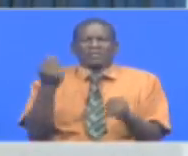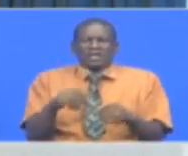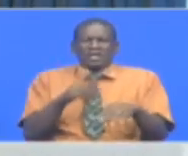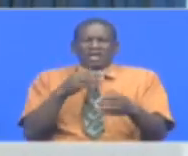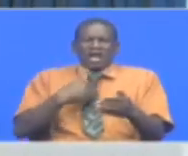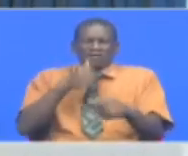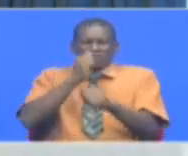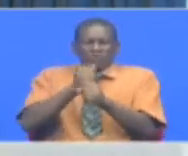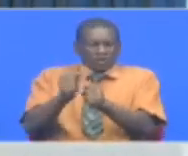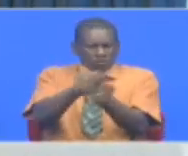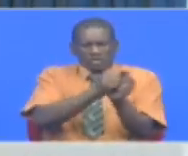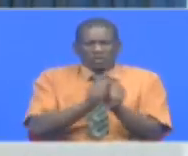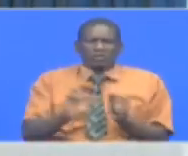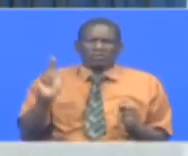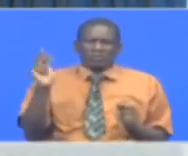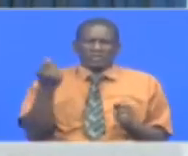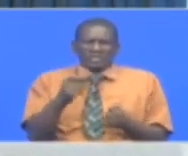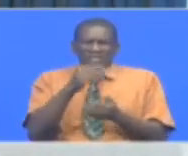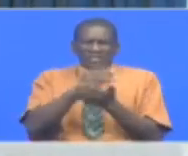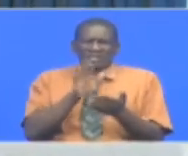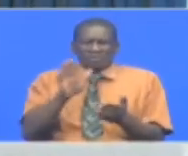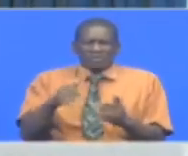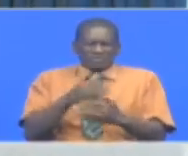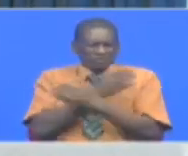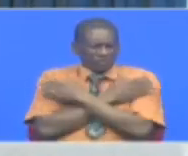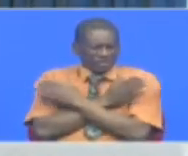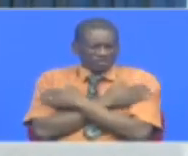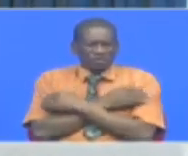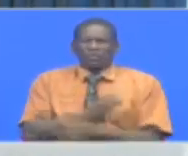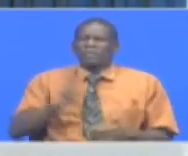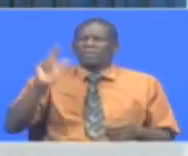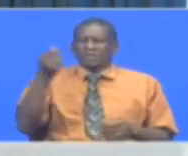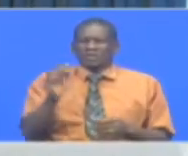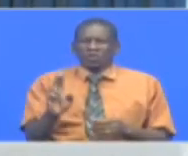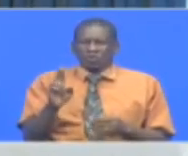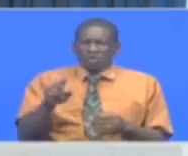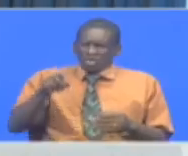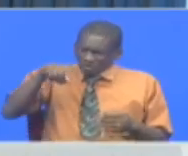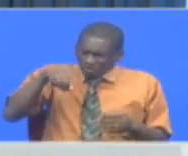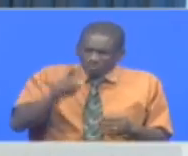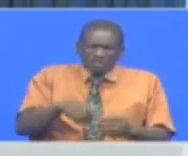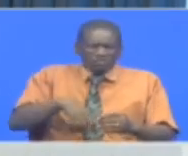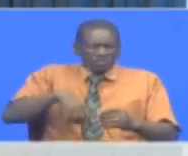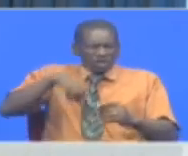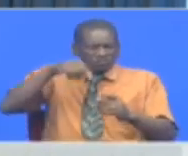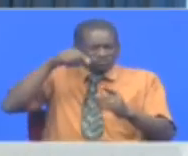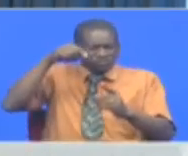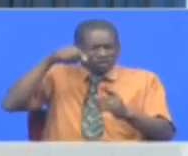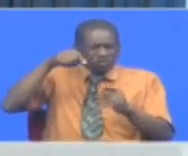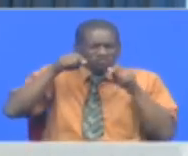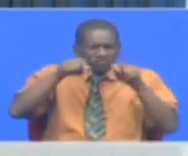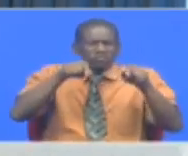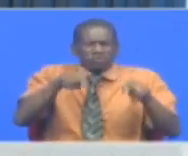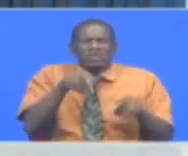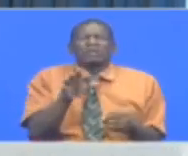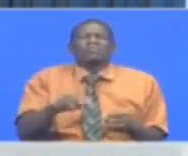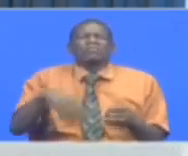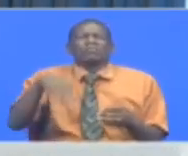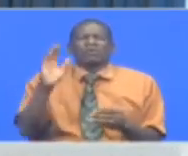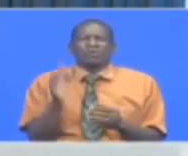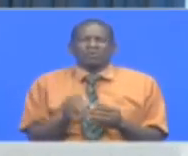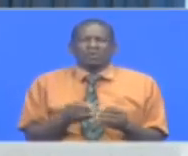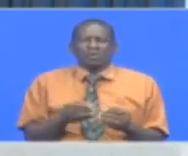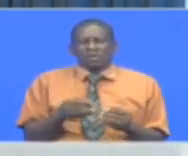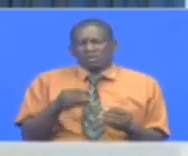president, some of his closest friends are the ones that are fighting him the most because he